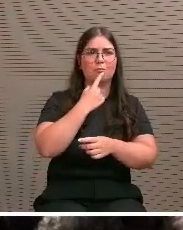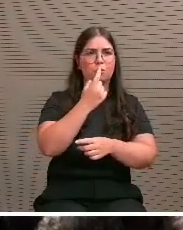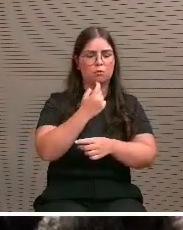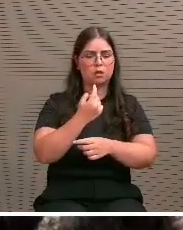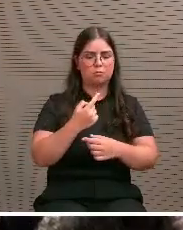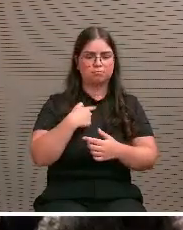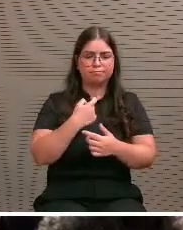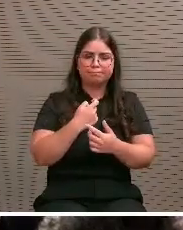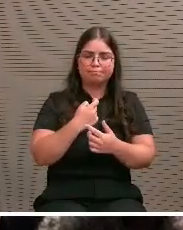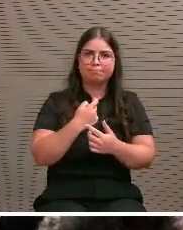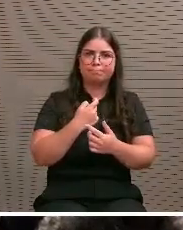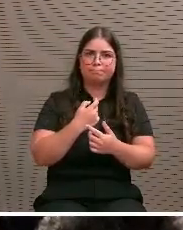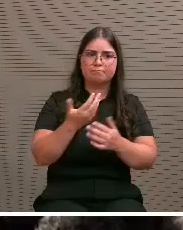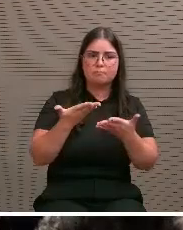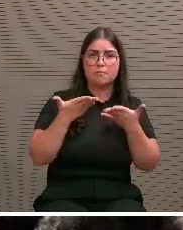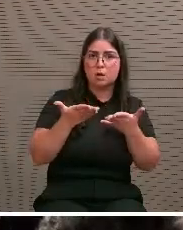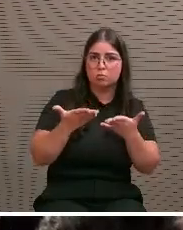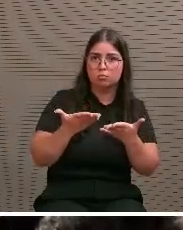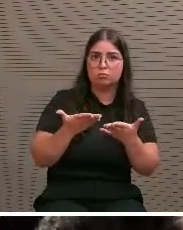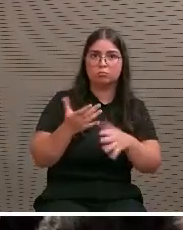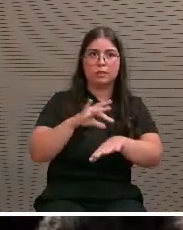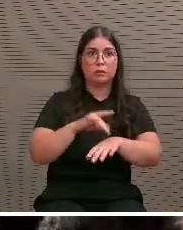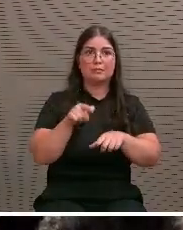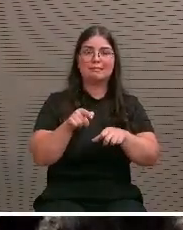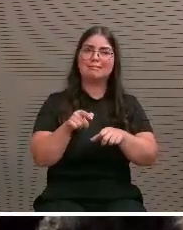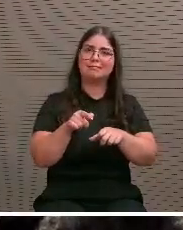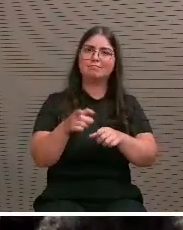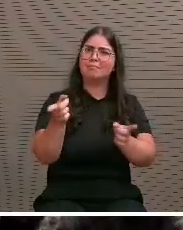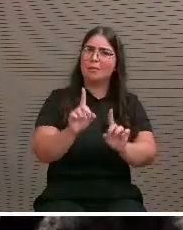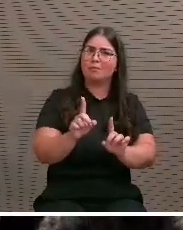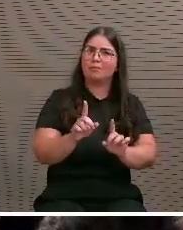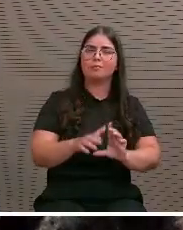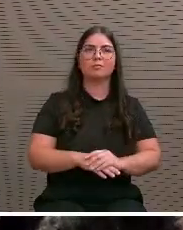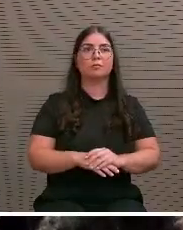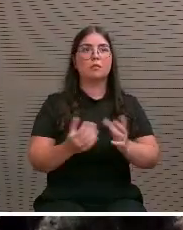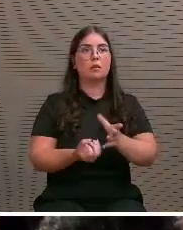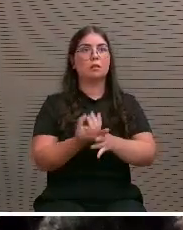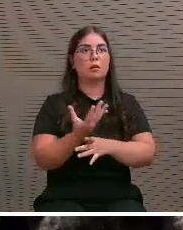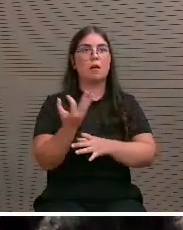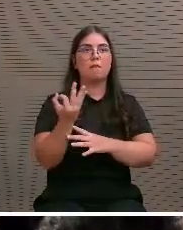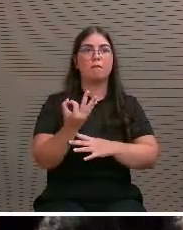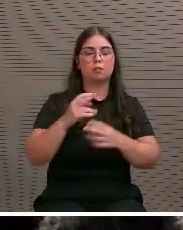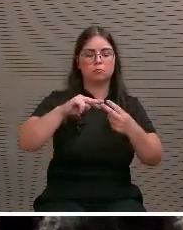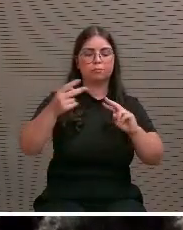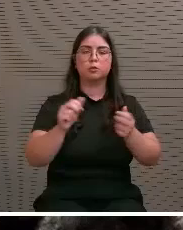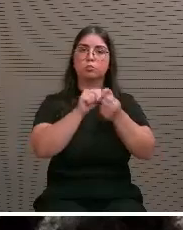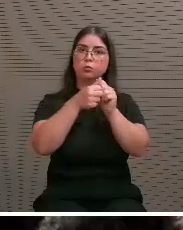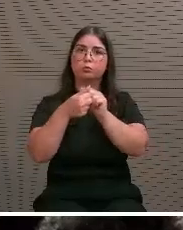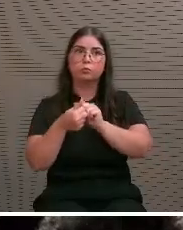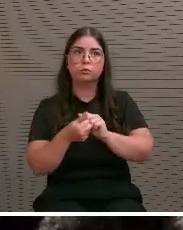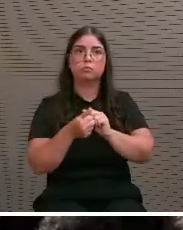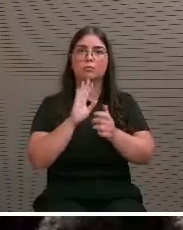us? No. We've made a genetically modified organism that produces human